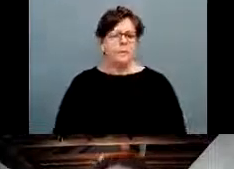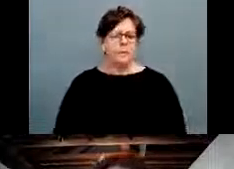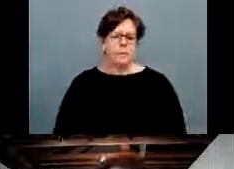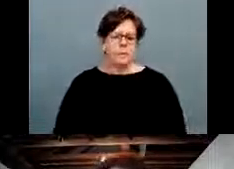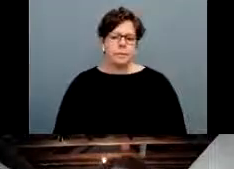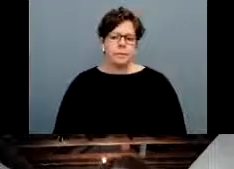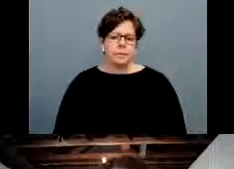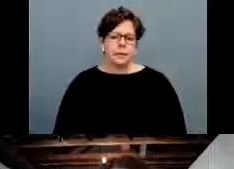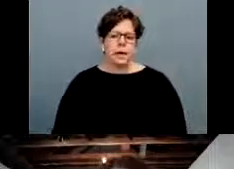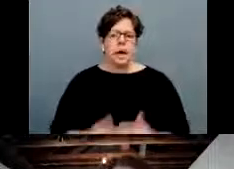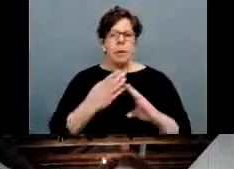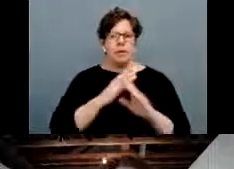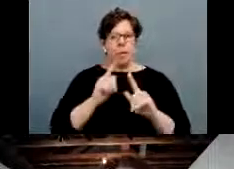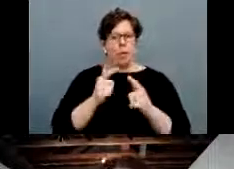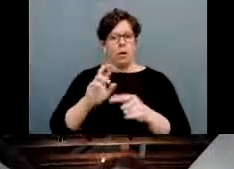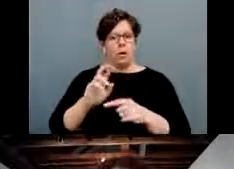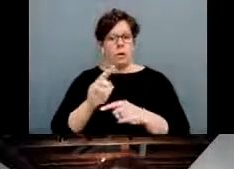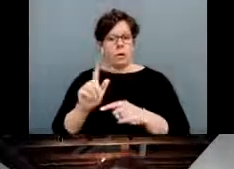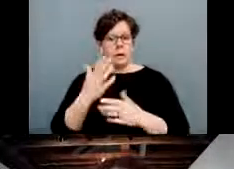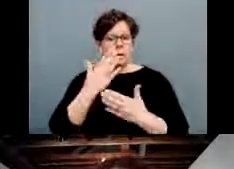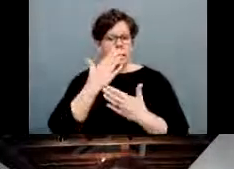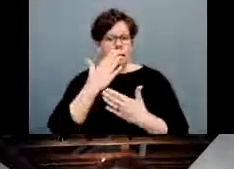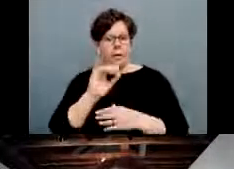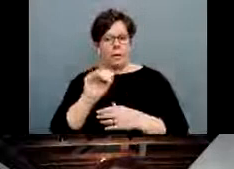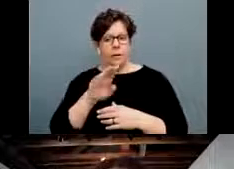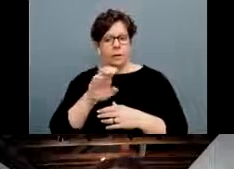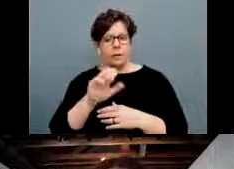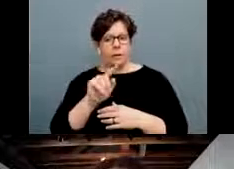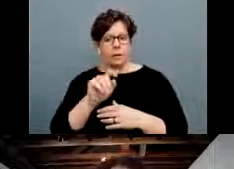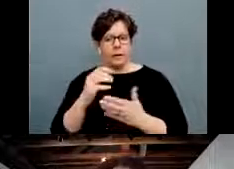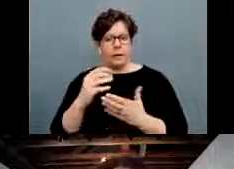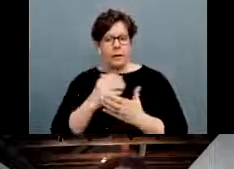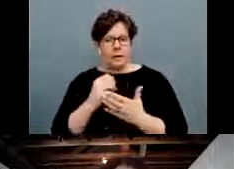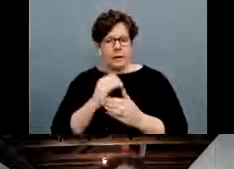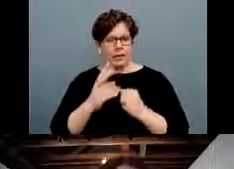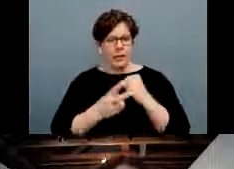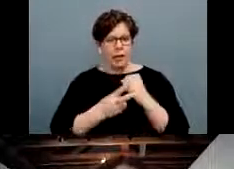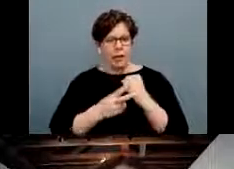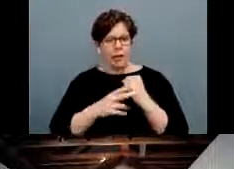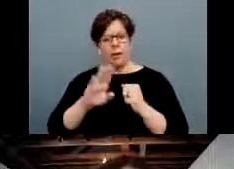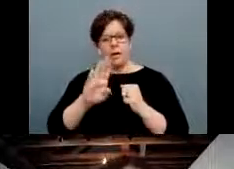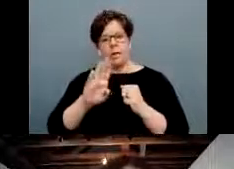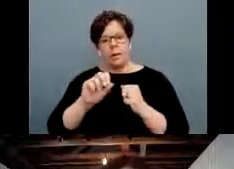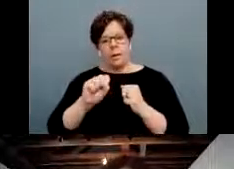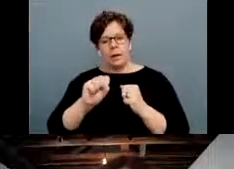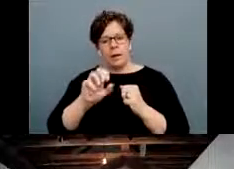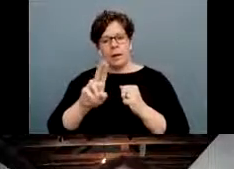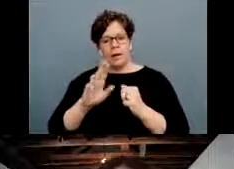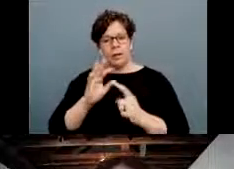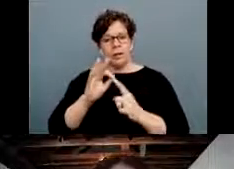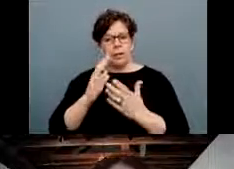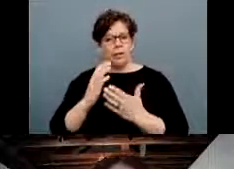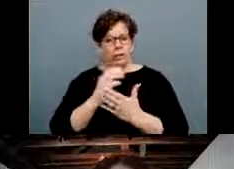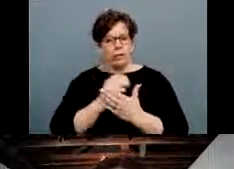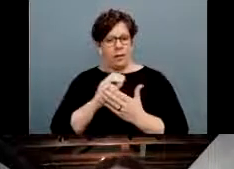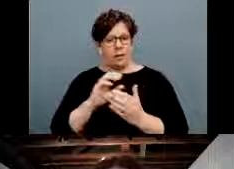over to Rachel, I just would like to give a shout out to the James Castle Collection and Archive, the Boise State University Special Collection and Archive, and